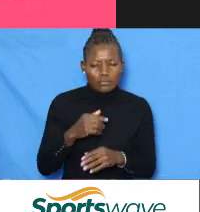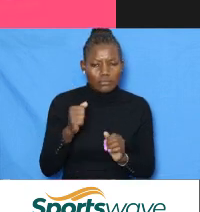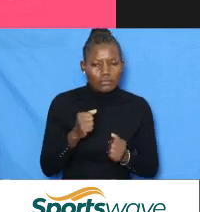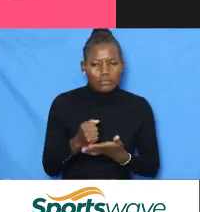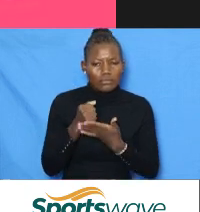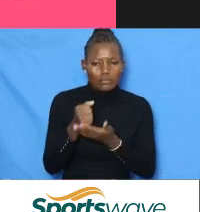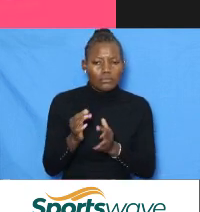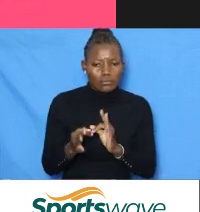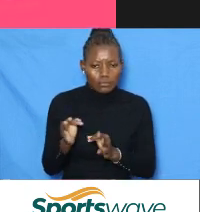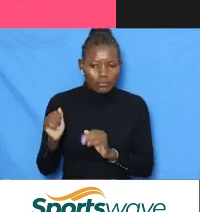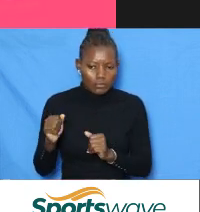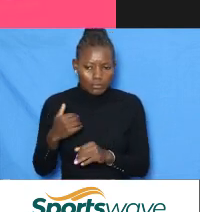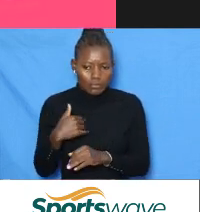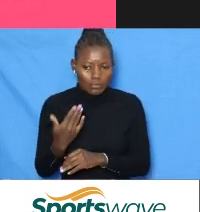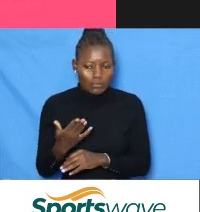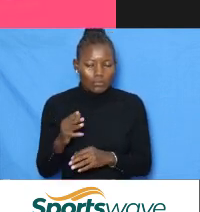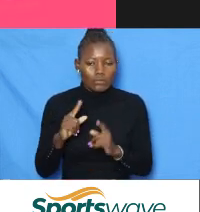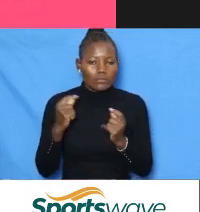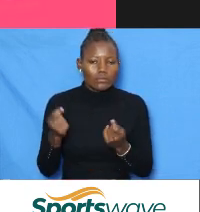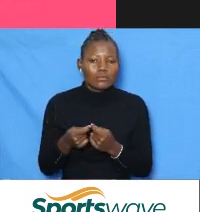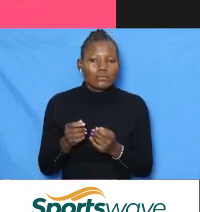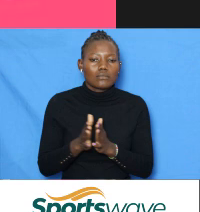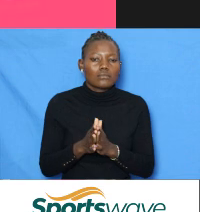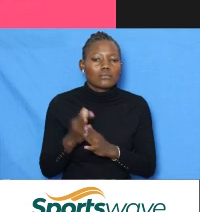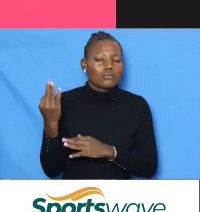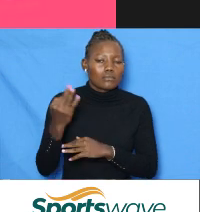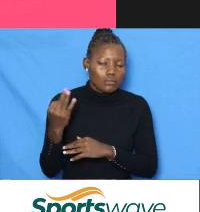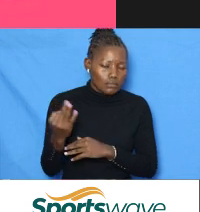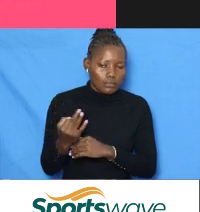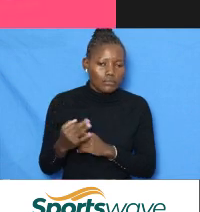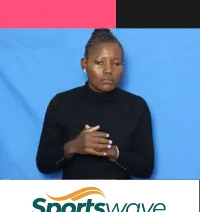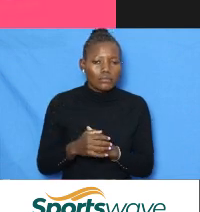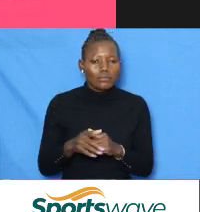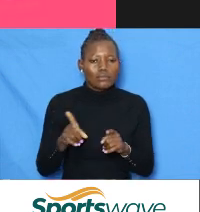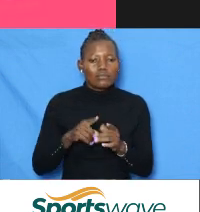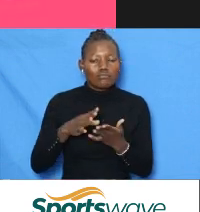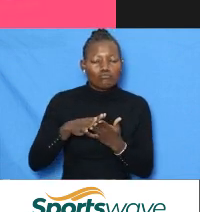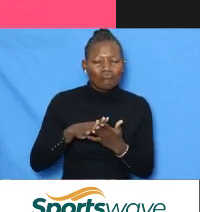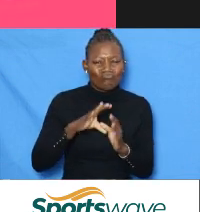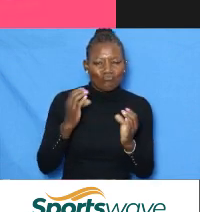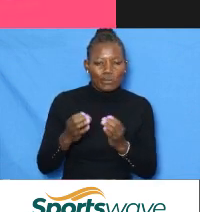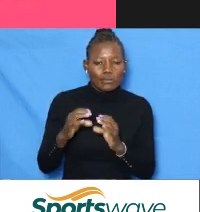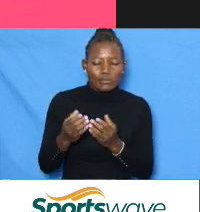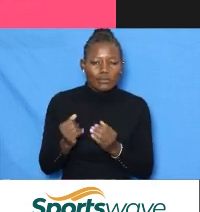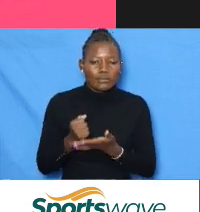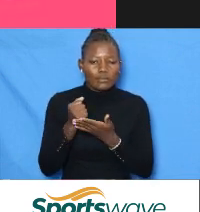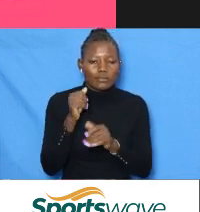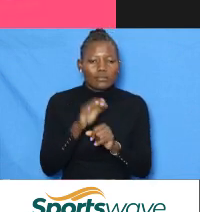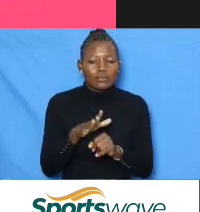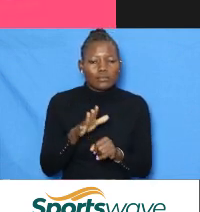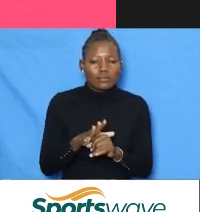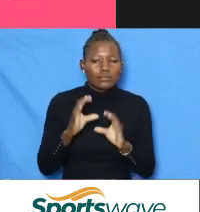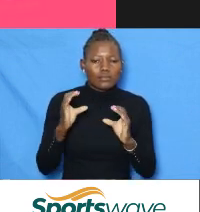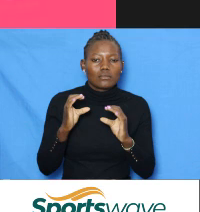So if we can have type of this lecture and lesson, is going to help the individual coaches in